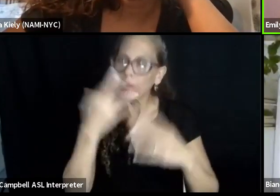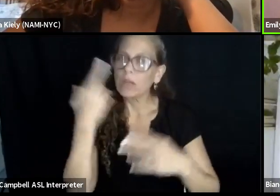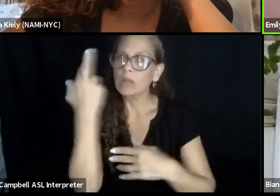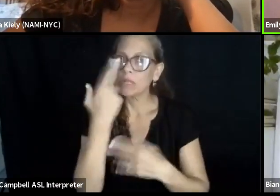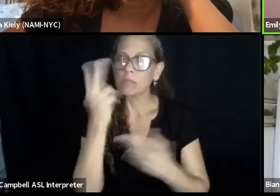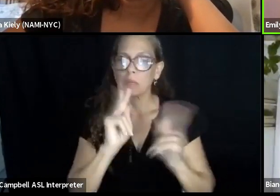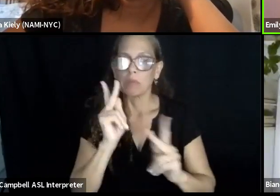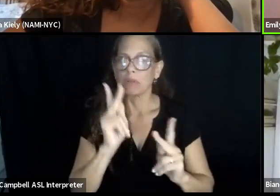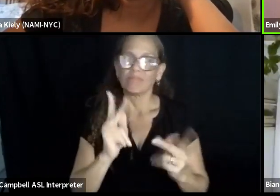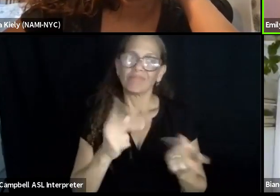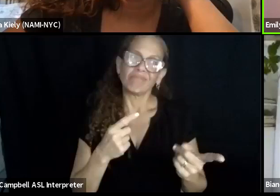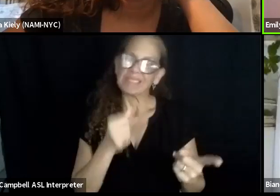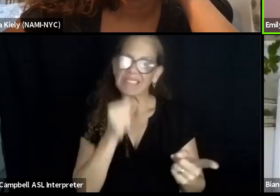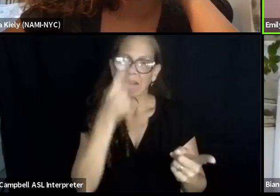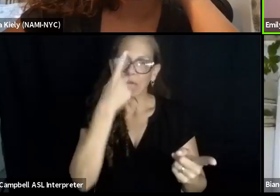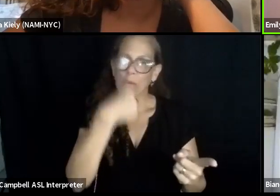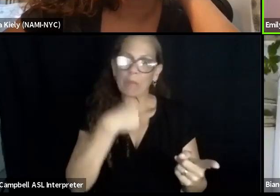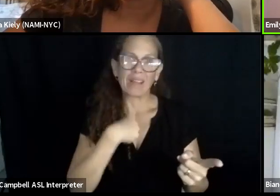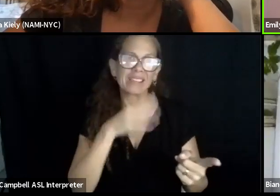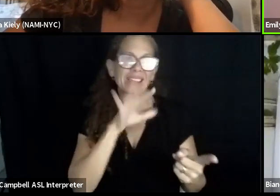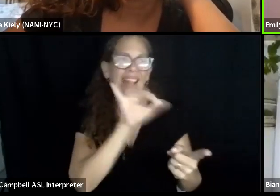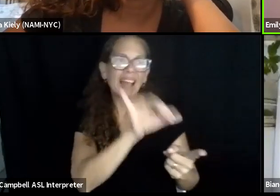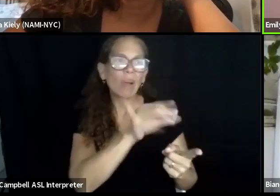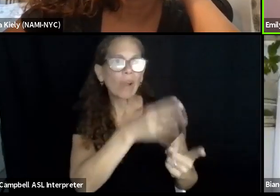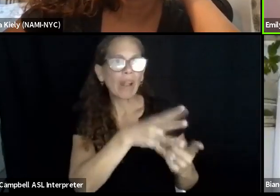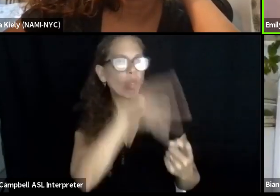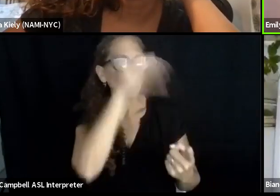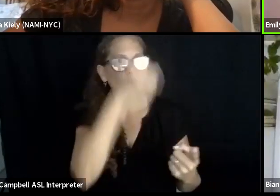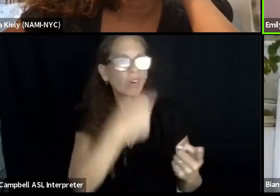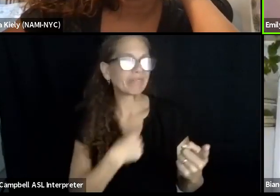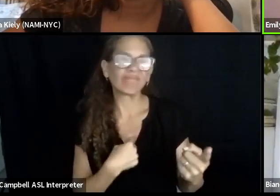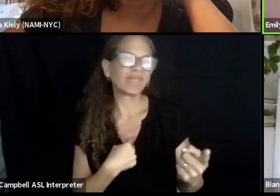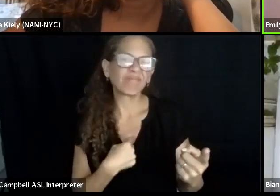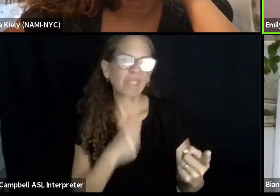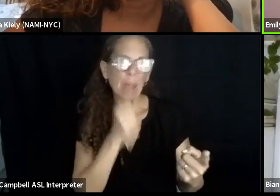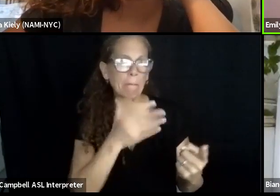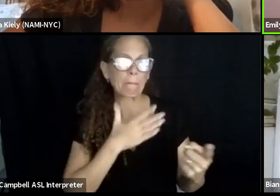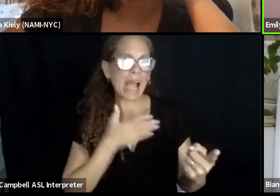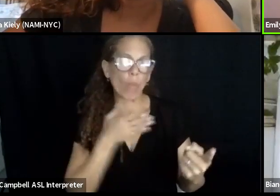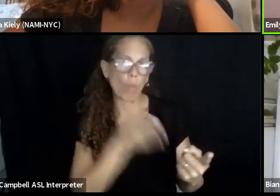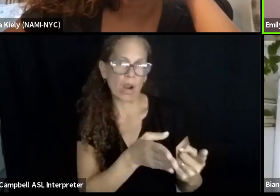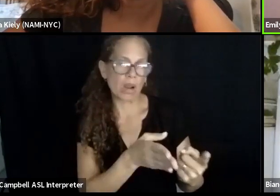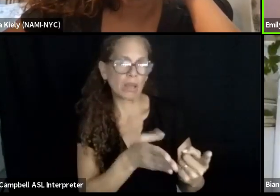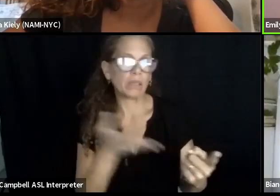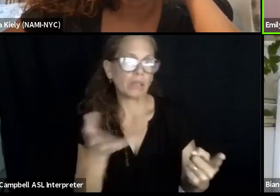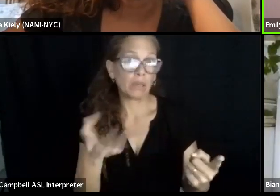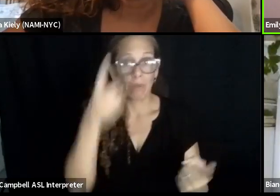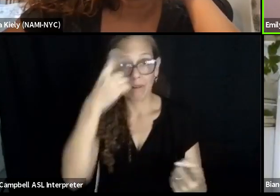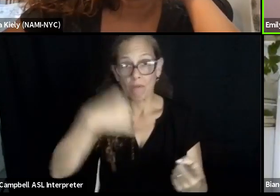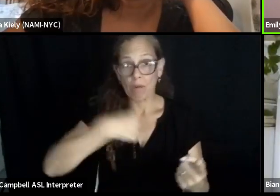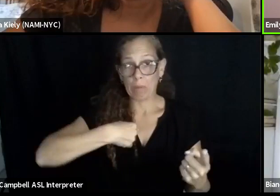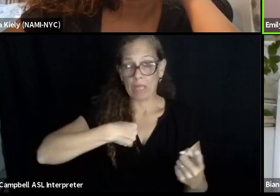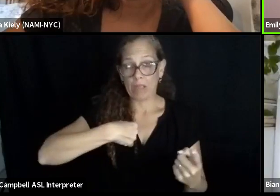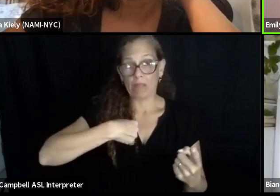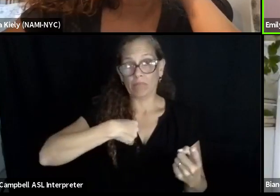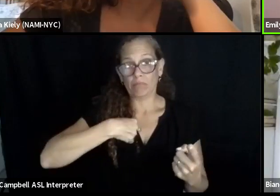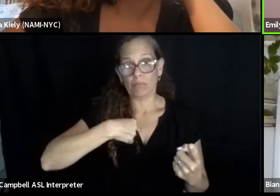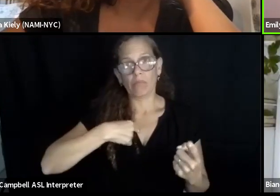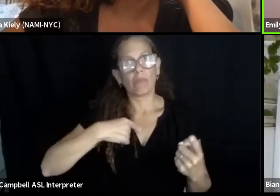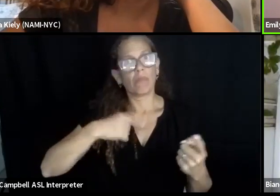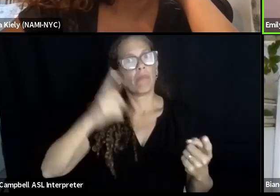not like it as much as others, but for me, it was just really an incredible